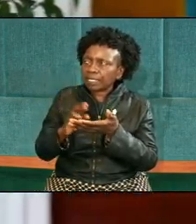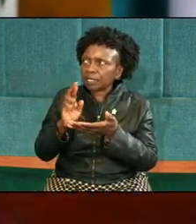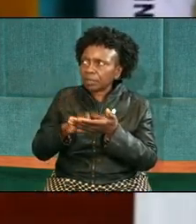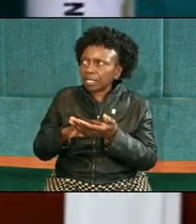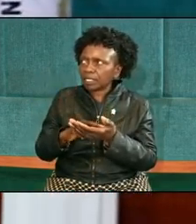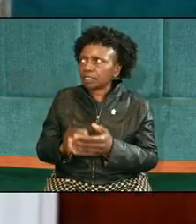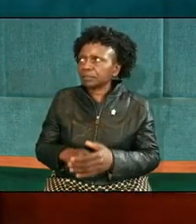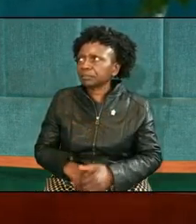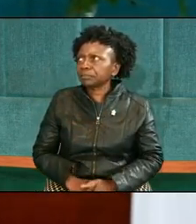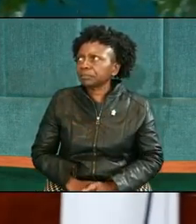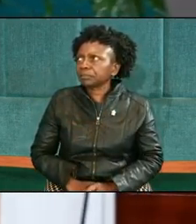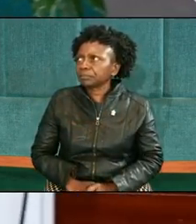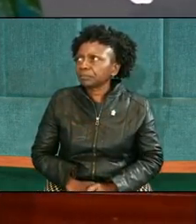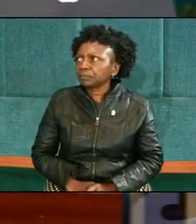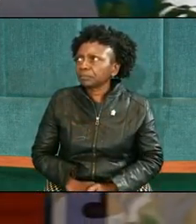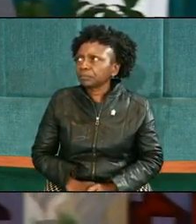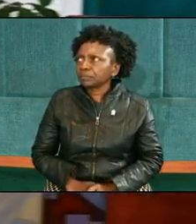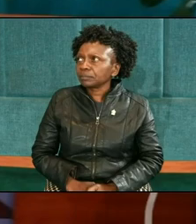Oh!